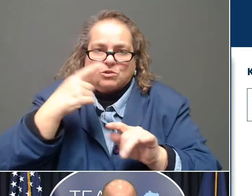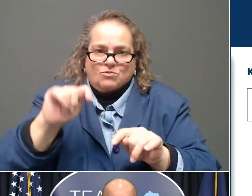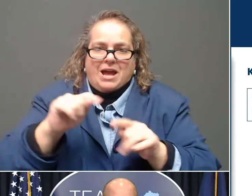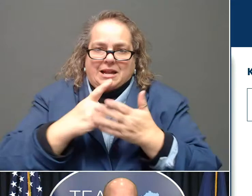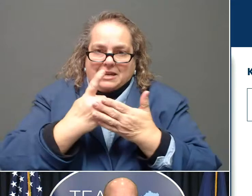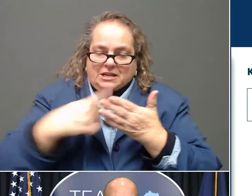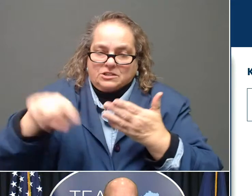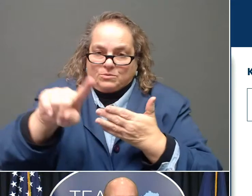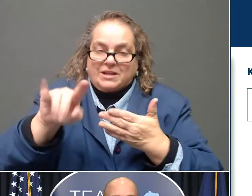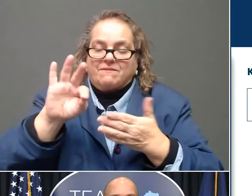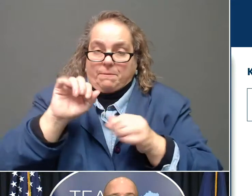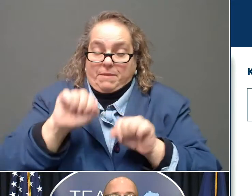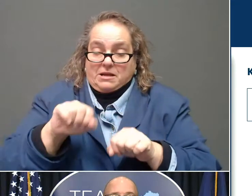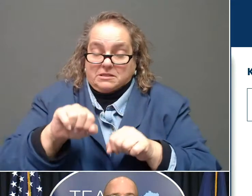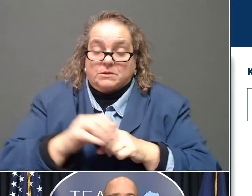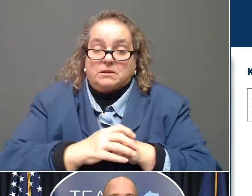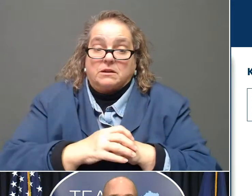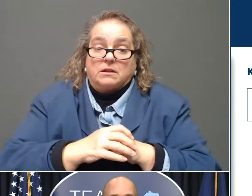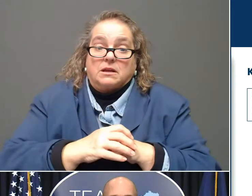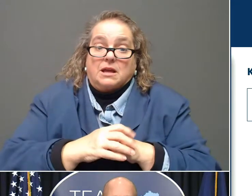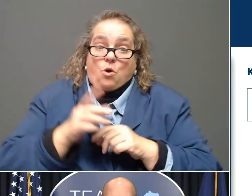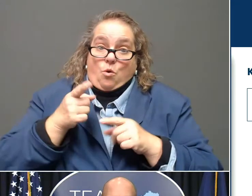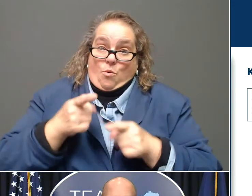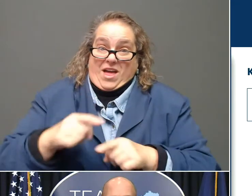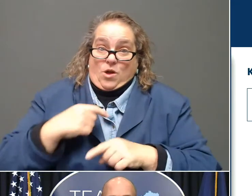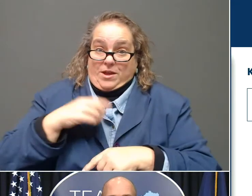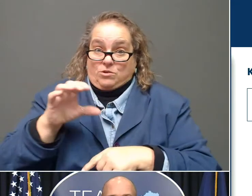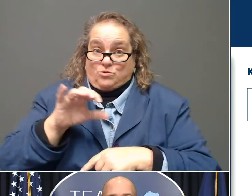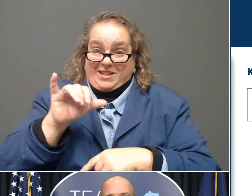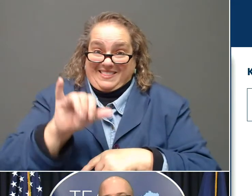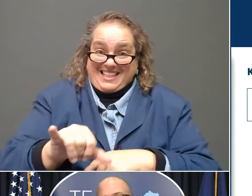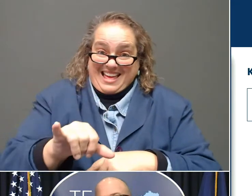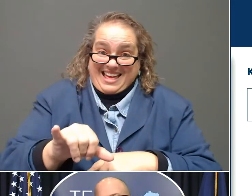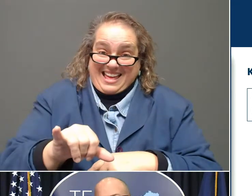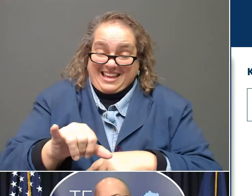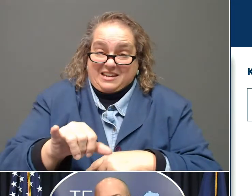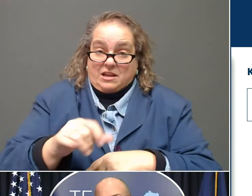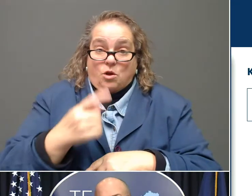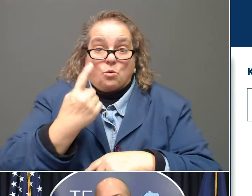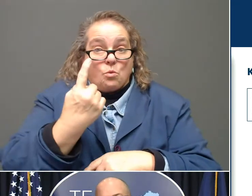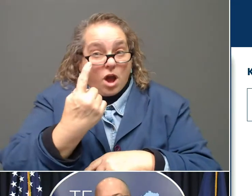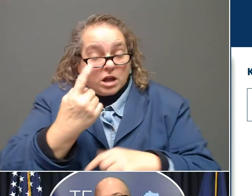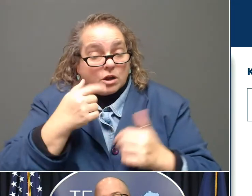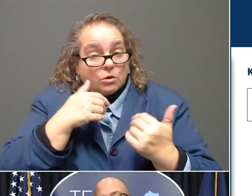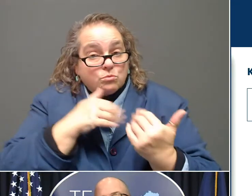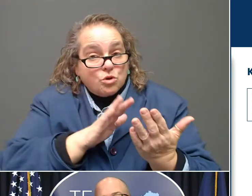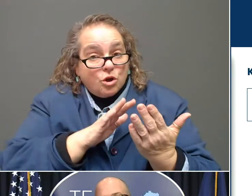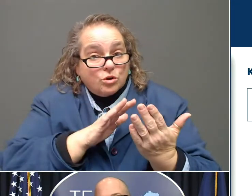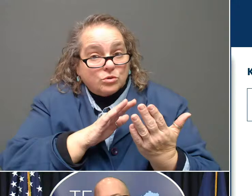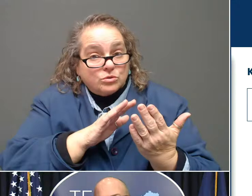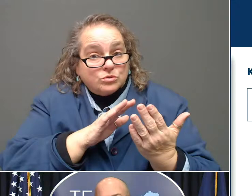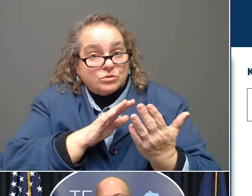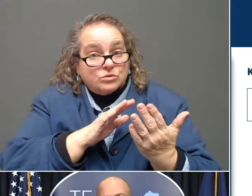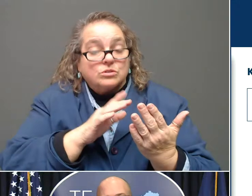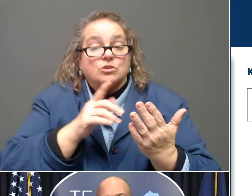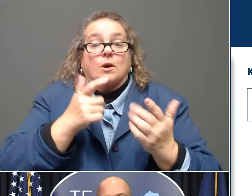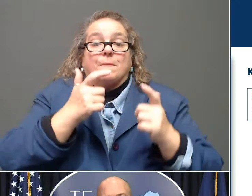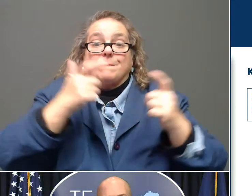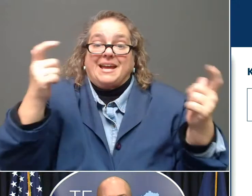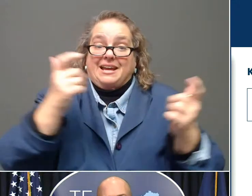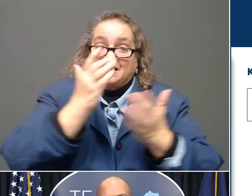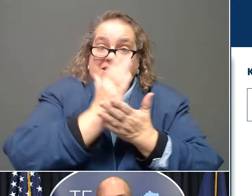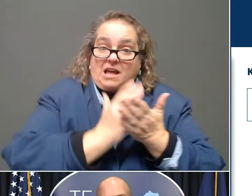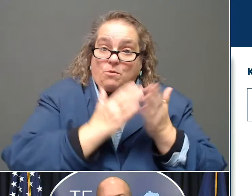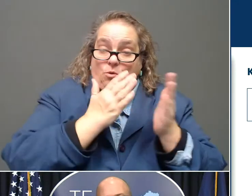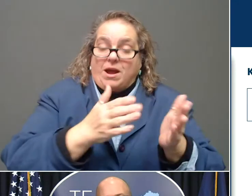an add-on from where we started a few weeks earlier when we built out a hospital network to try to help healthcare professionals, healthcare